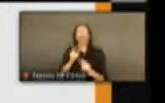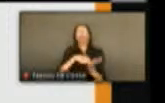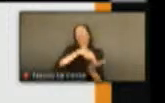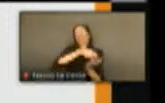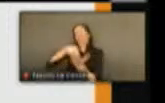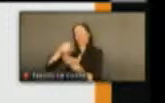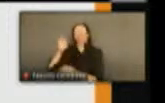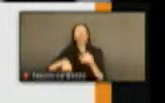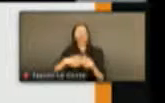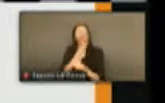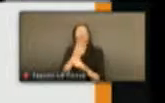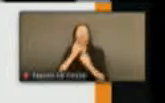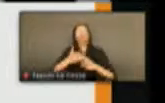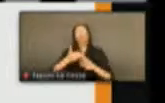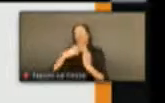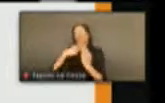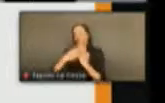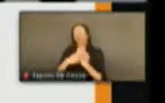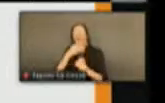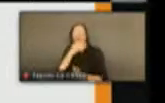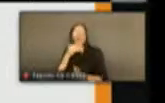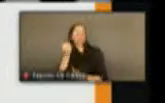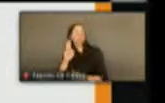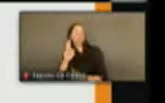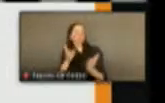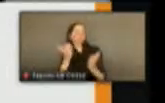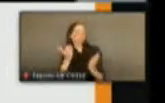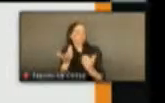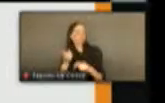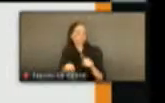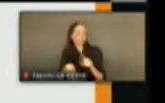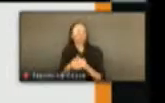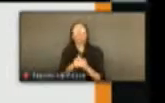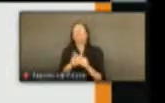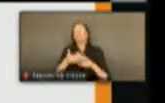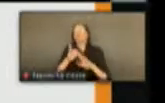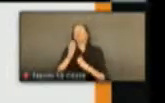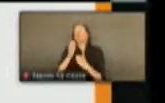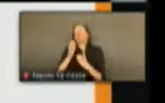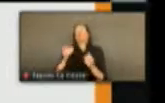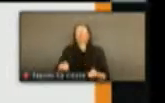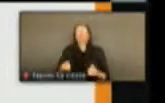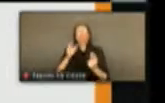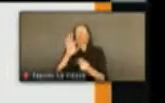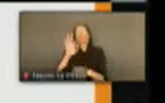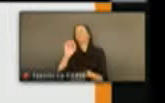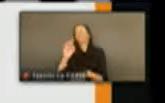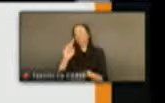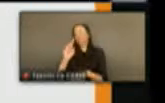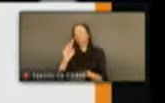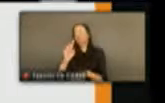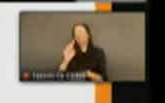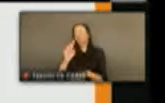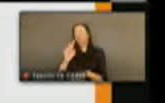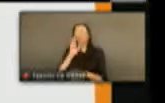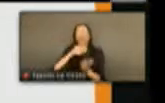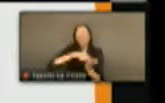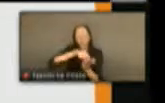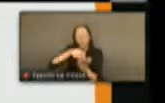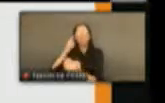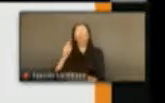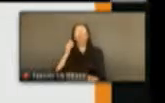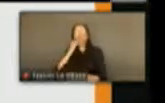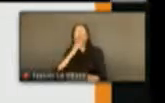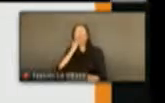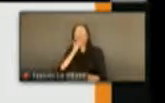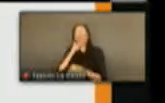services. Operating funds pay for day-to-day activities, and capital funds pay for multi-year